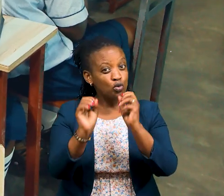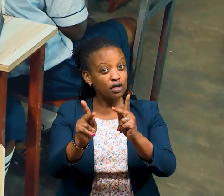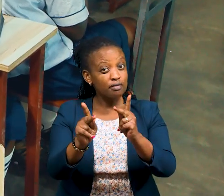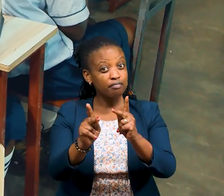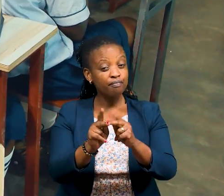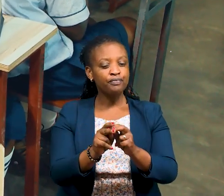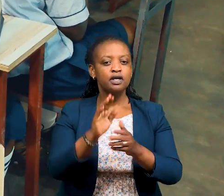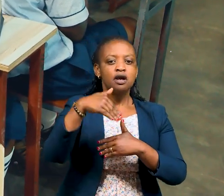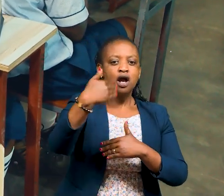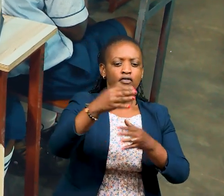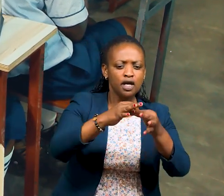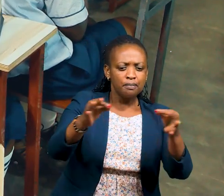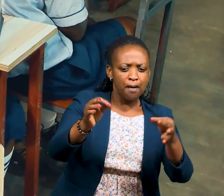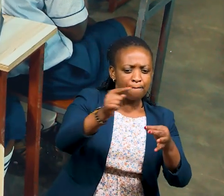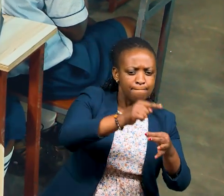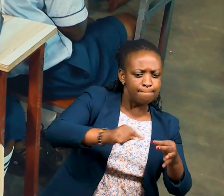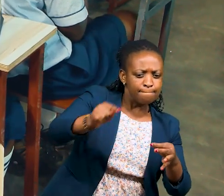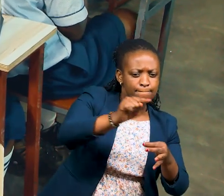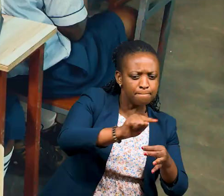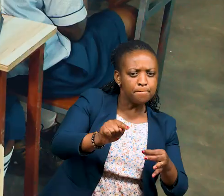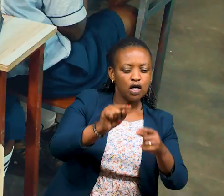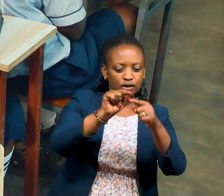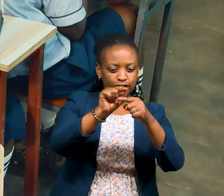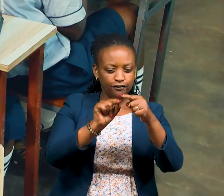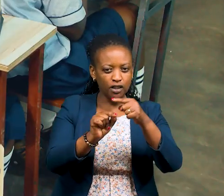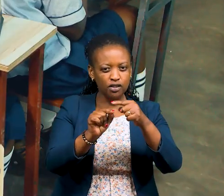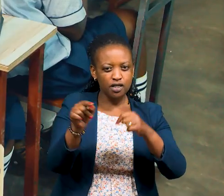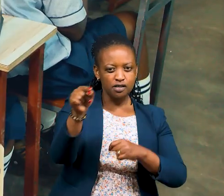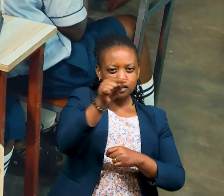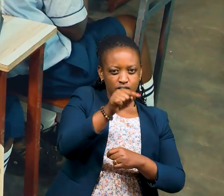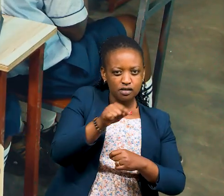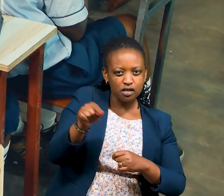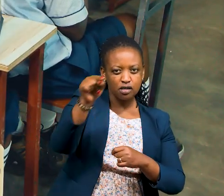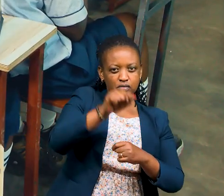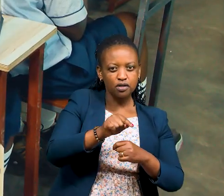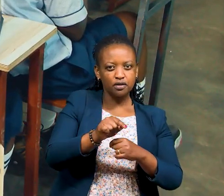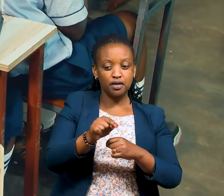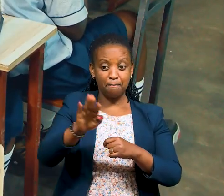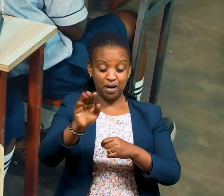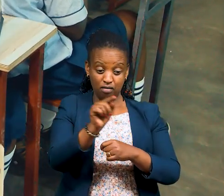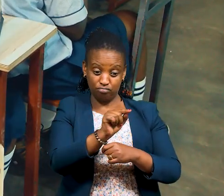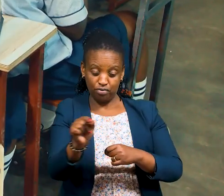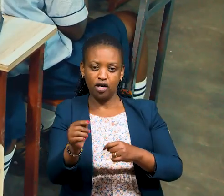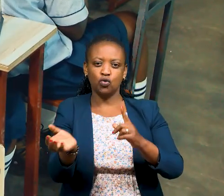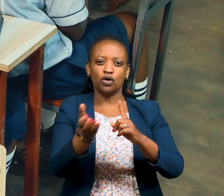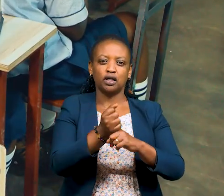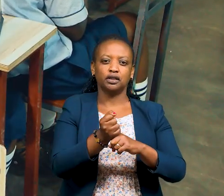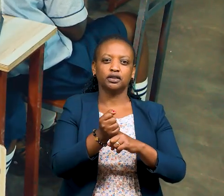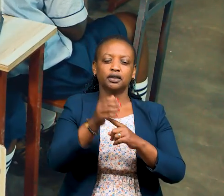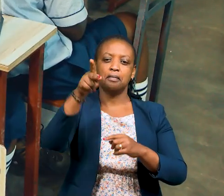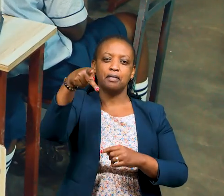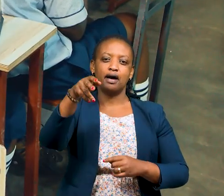Okay? And then after measuring the diameter, you divide the circumference to that diameter, and you